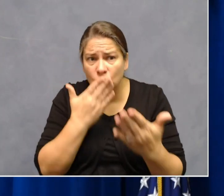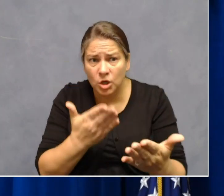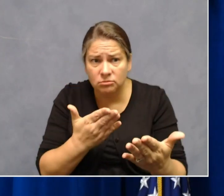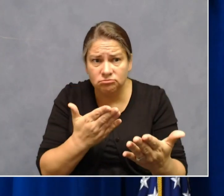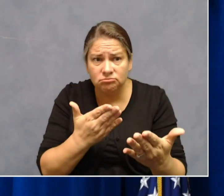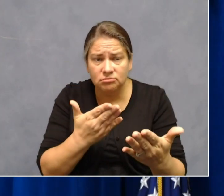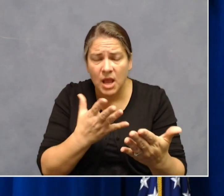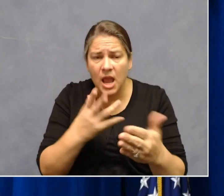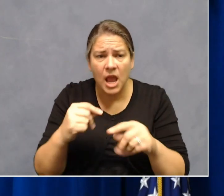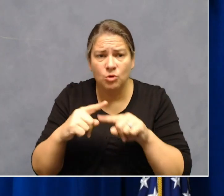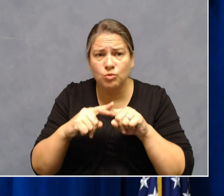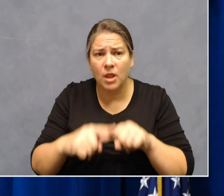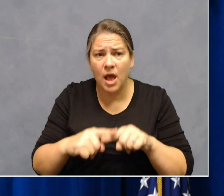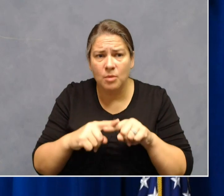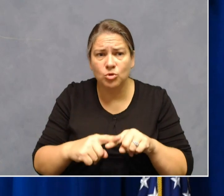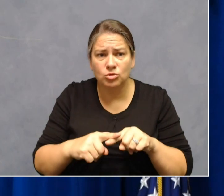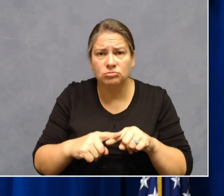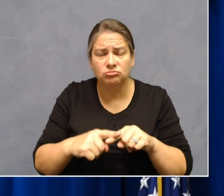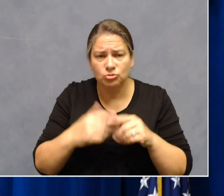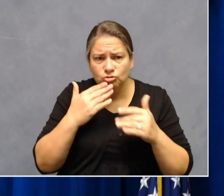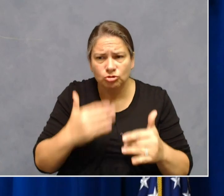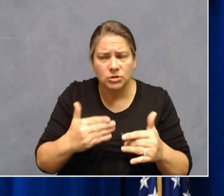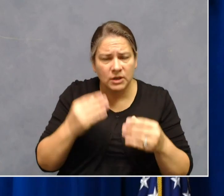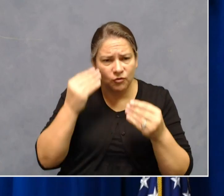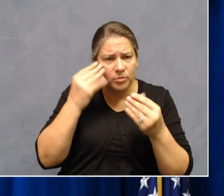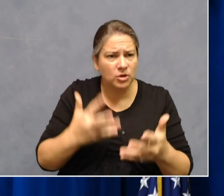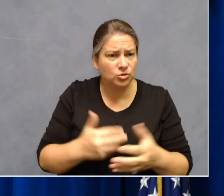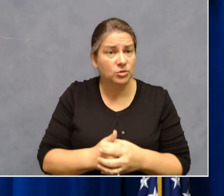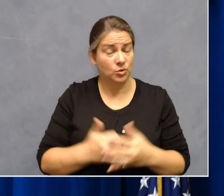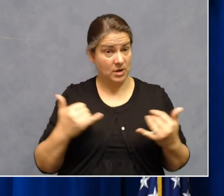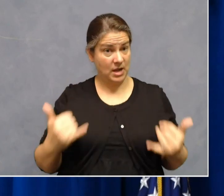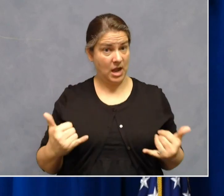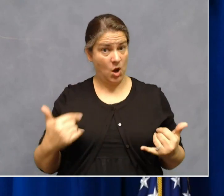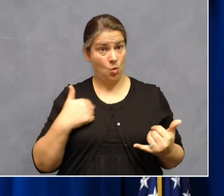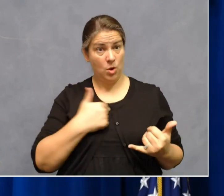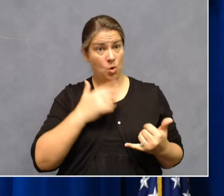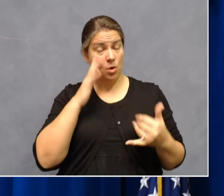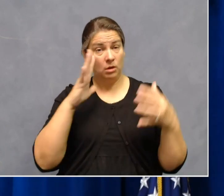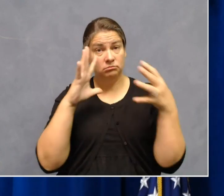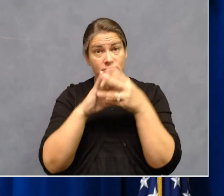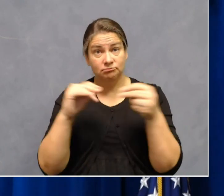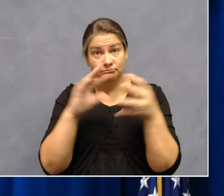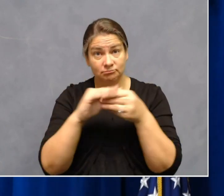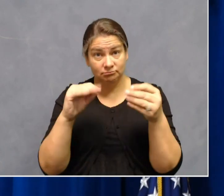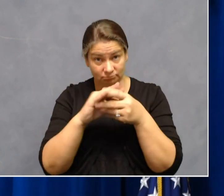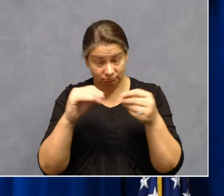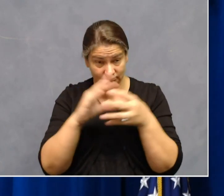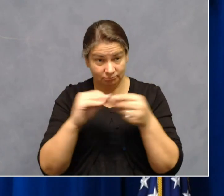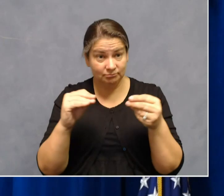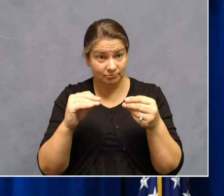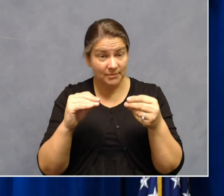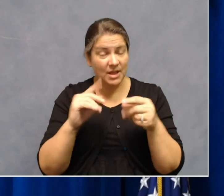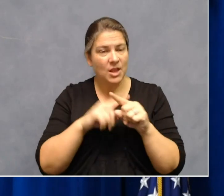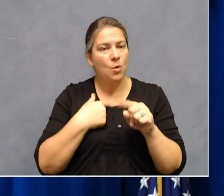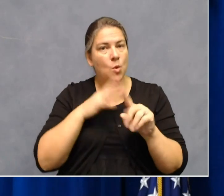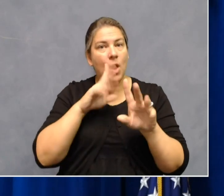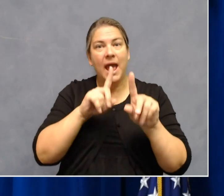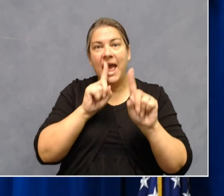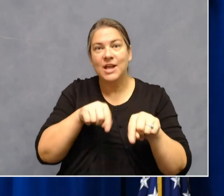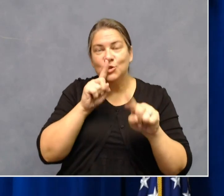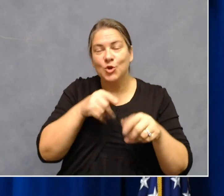going to present that today. We'll answer questions about it the rest of the week, and we'll make sure that